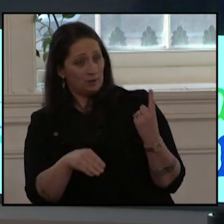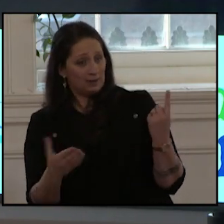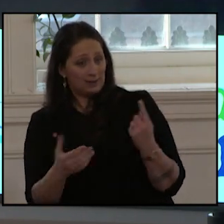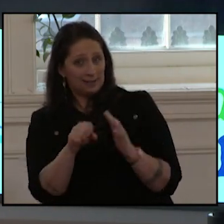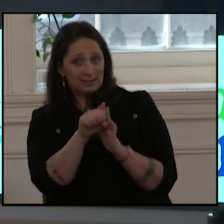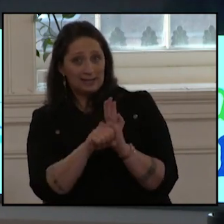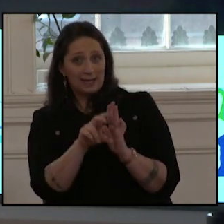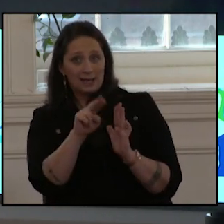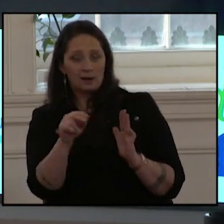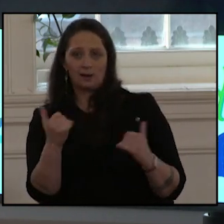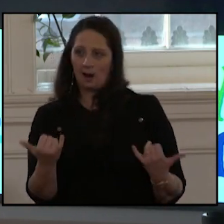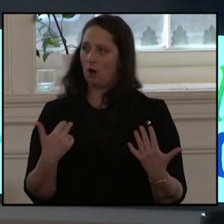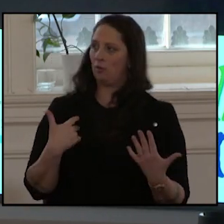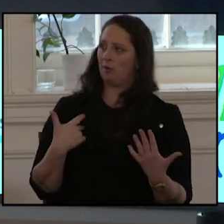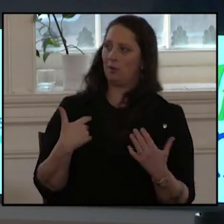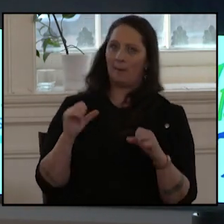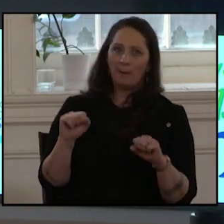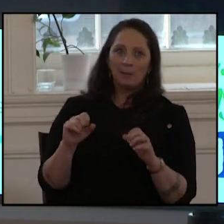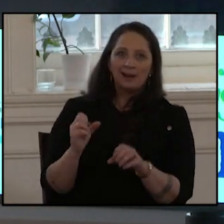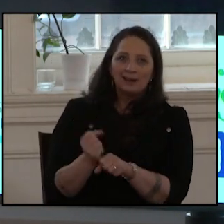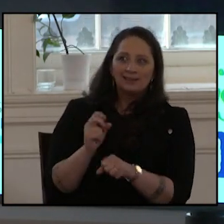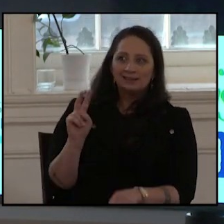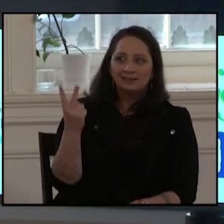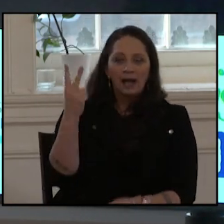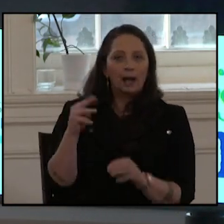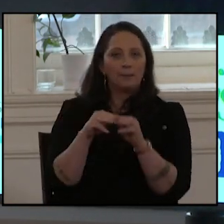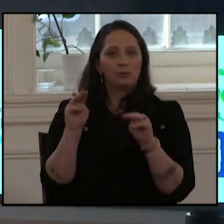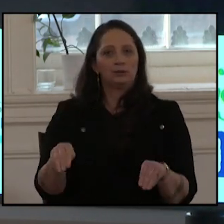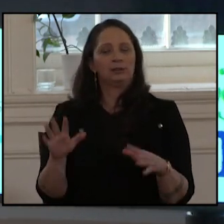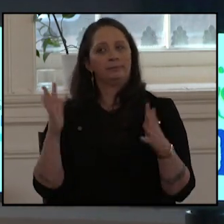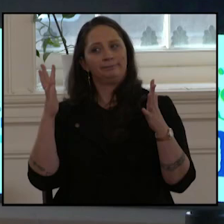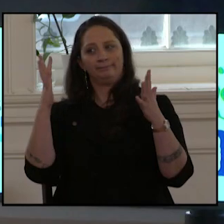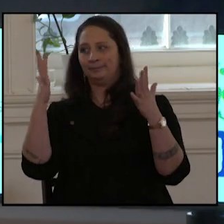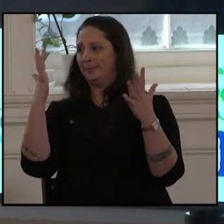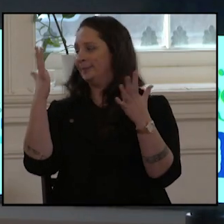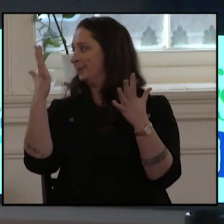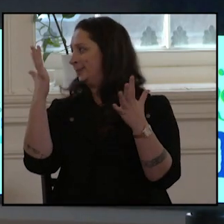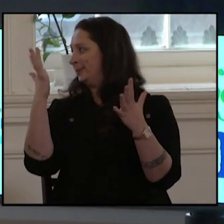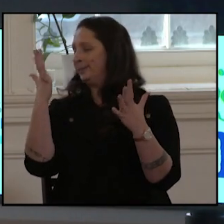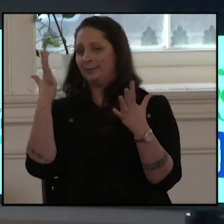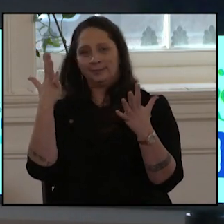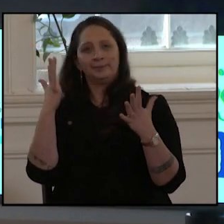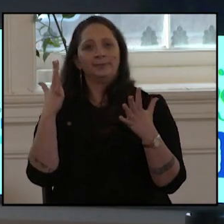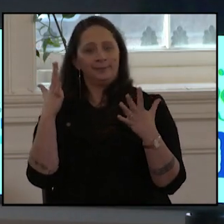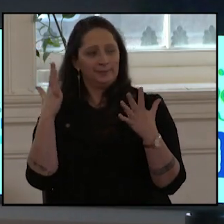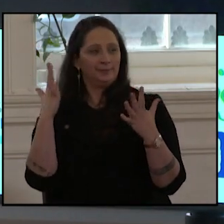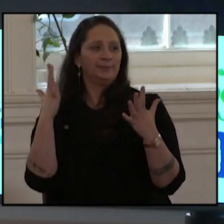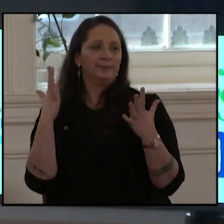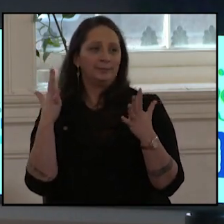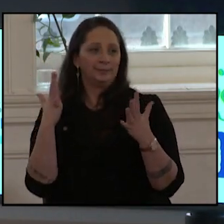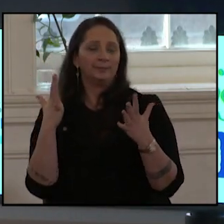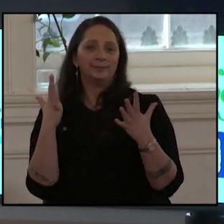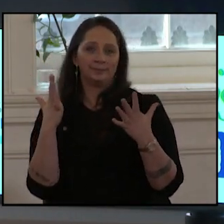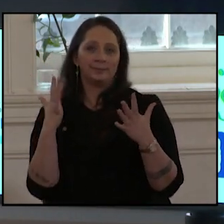state of Connecticut. Now we're in the possibility of getting two. So it was kind of, thank you.